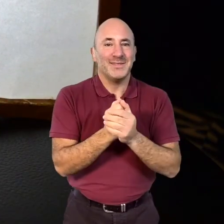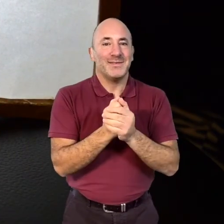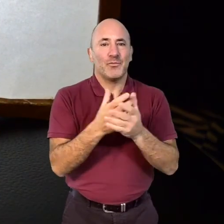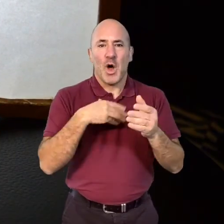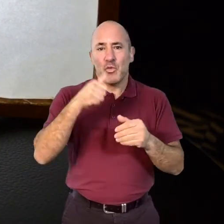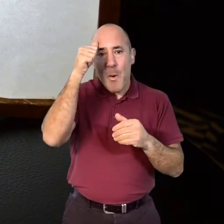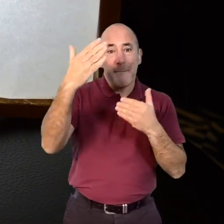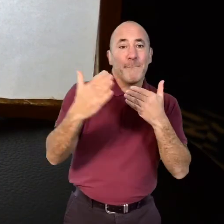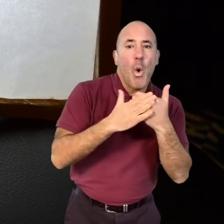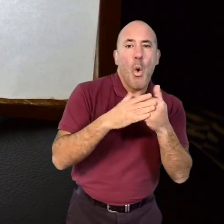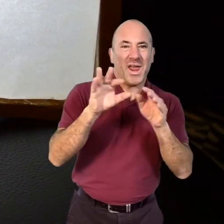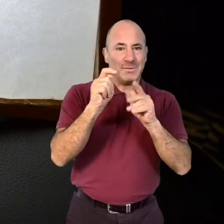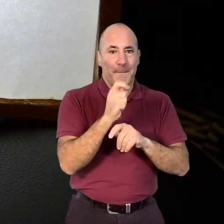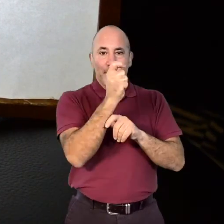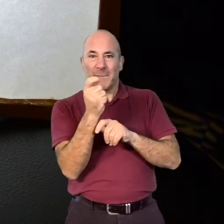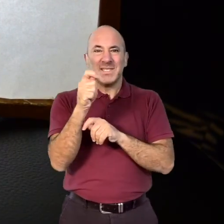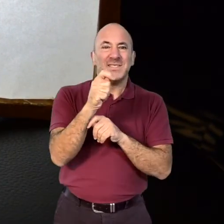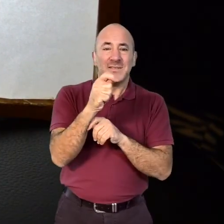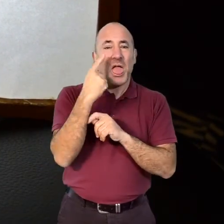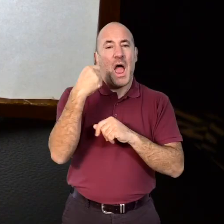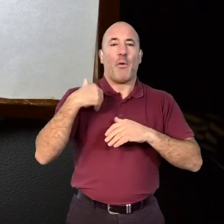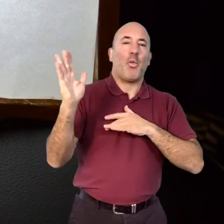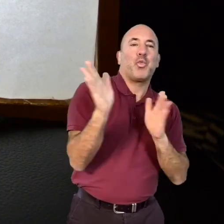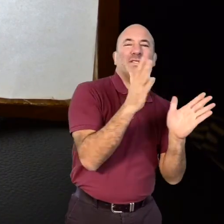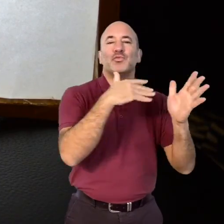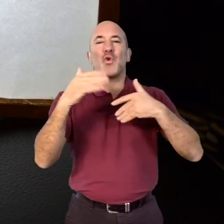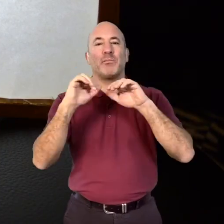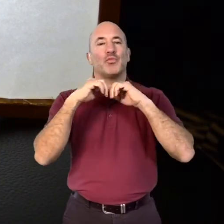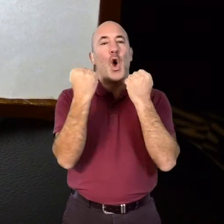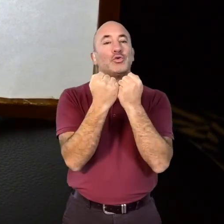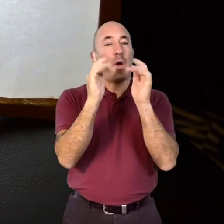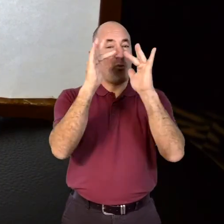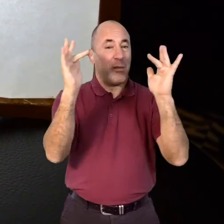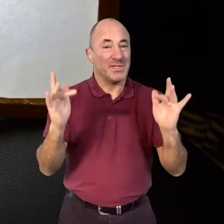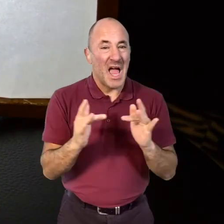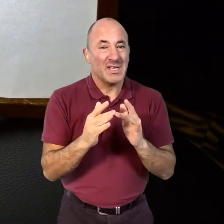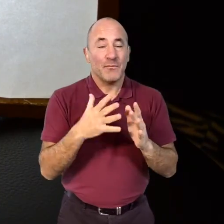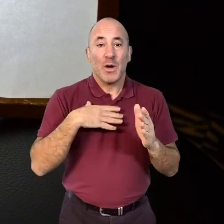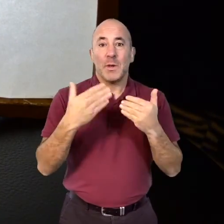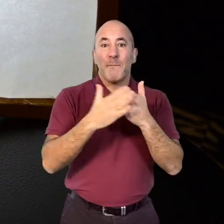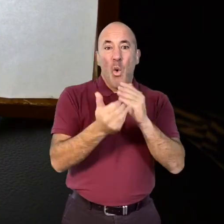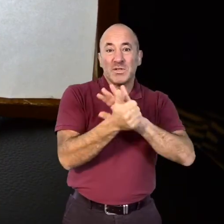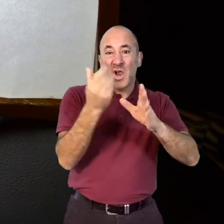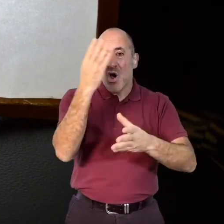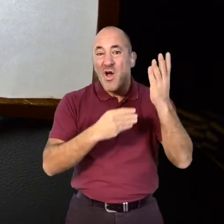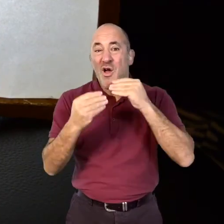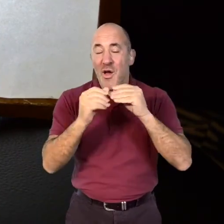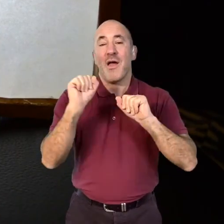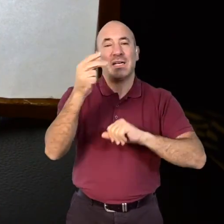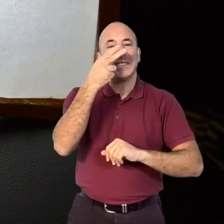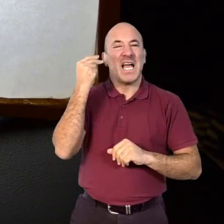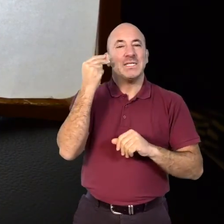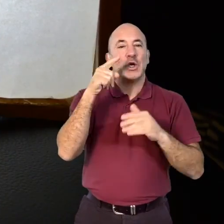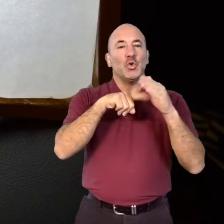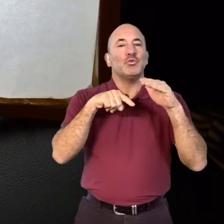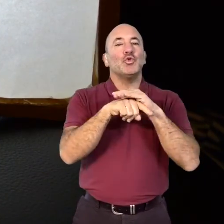And if you want to learn more about shadow puppets, head over to the Windswept Workshops website. And if you're ready to learn some more skills, then stay on